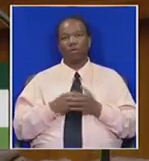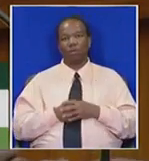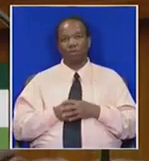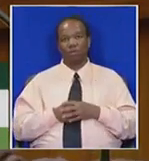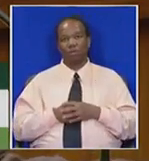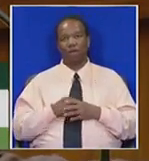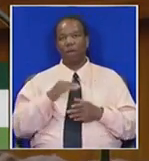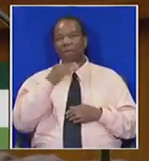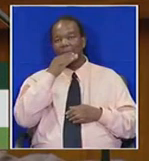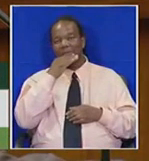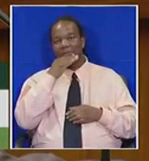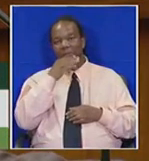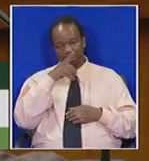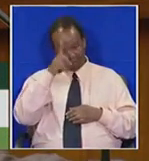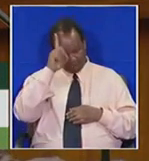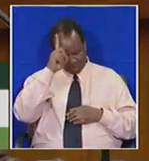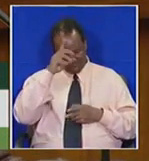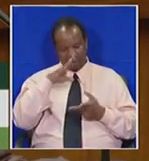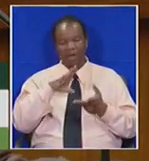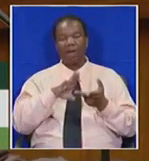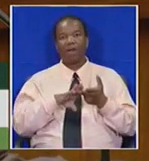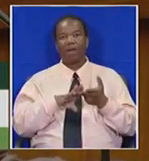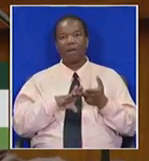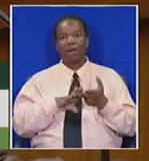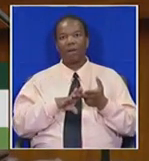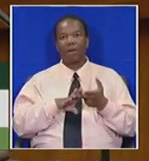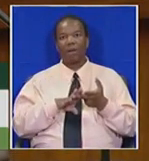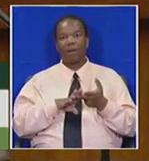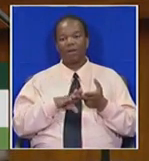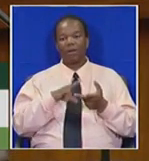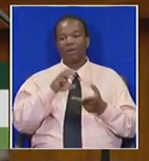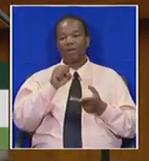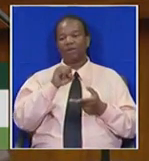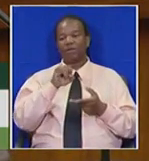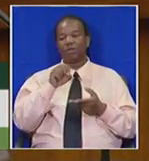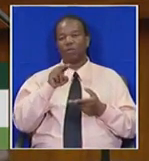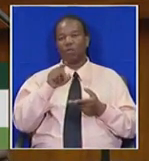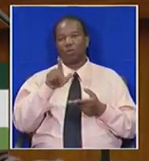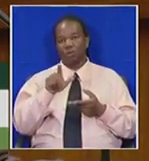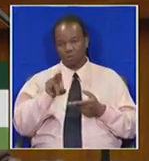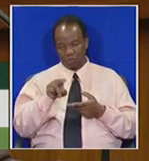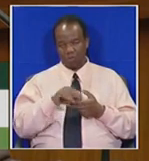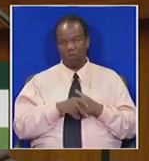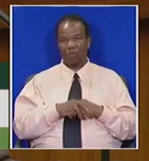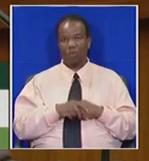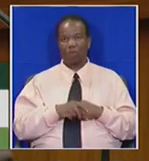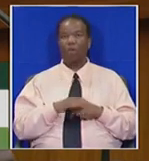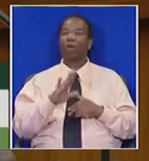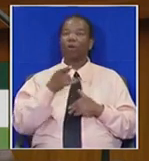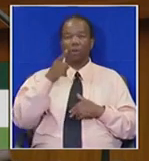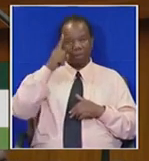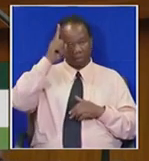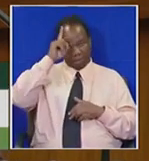here of the Honorable President Nelson Mandela, the founding president of democratic South Africa, whose 100th